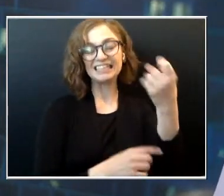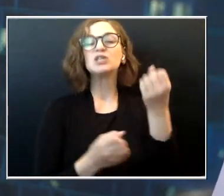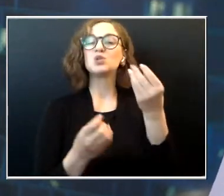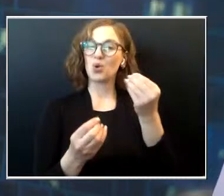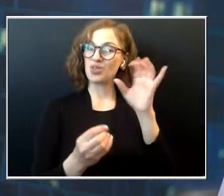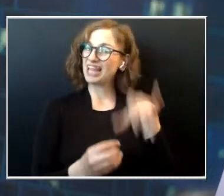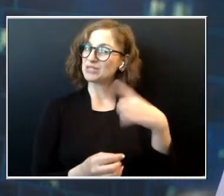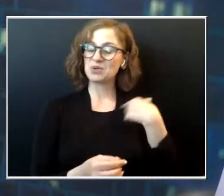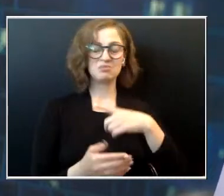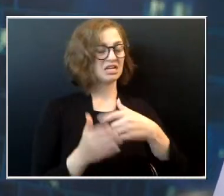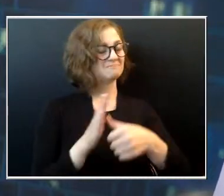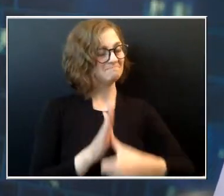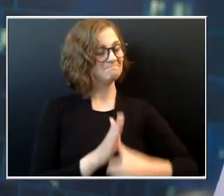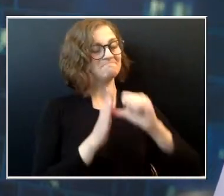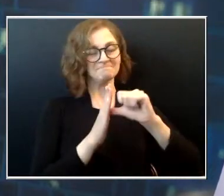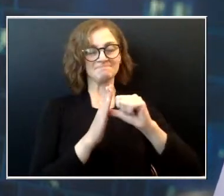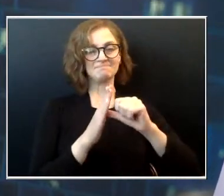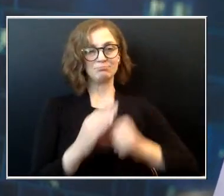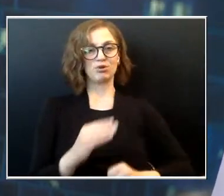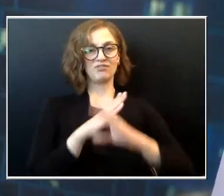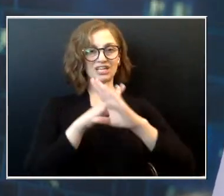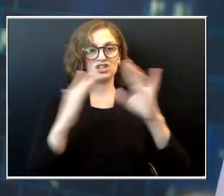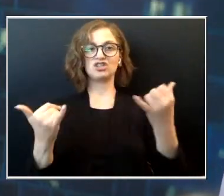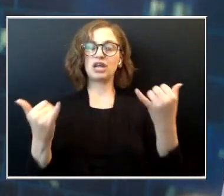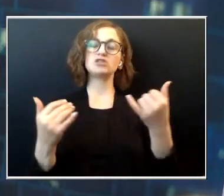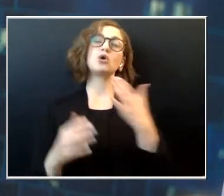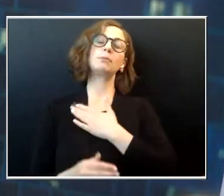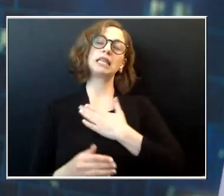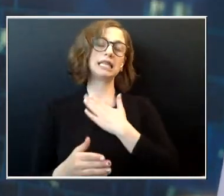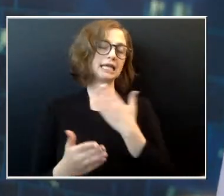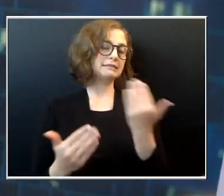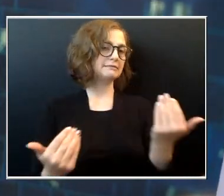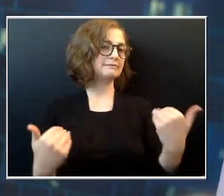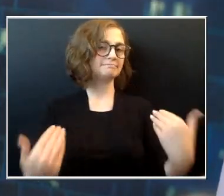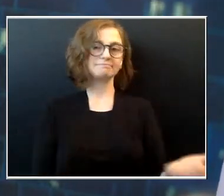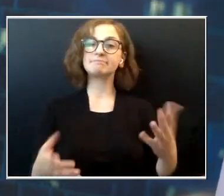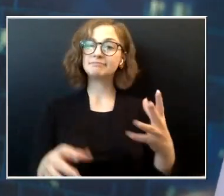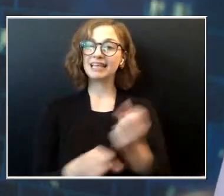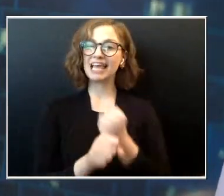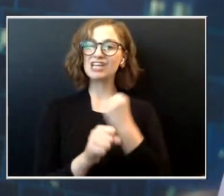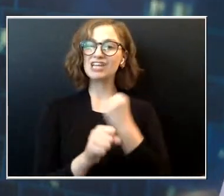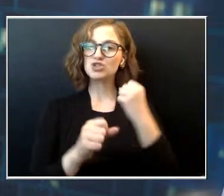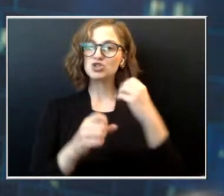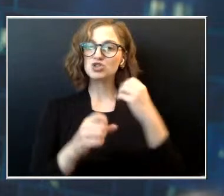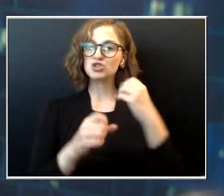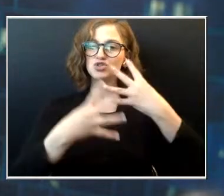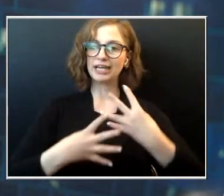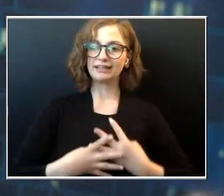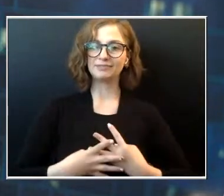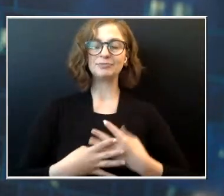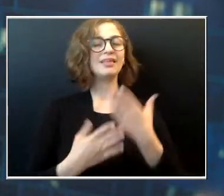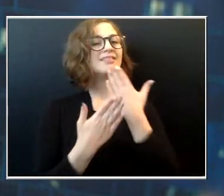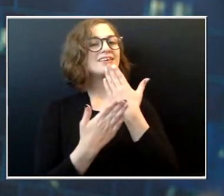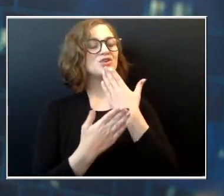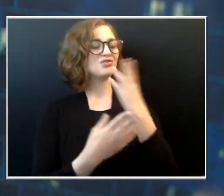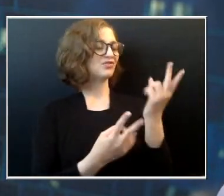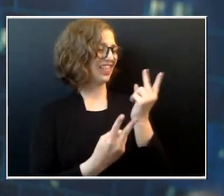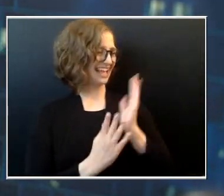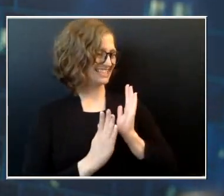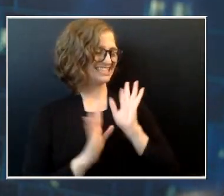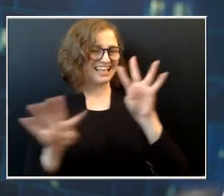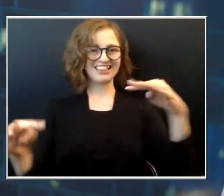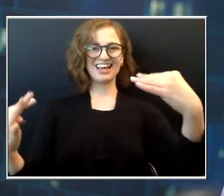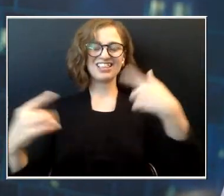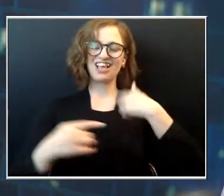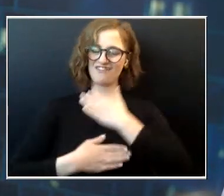be screened no matter what the cancer is. Thanks again to all of our guests and to our audience. I've enjoyed filling in for Dr. Stites for these last